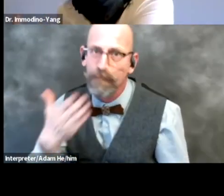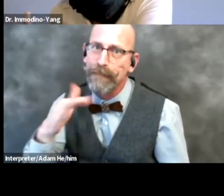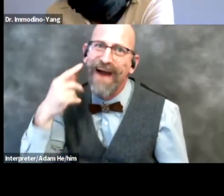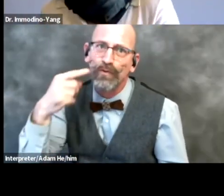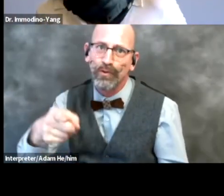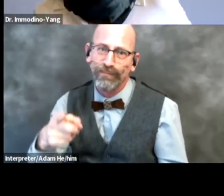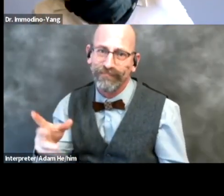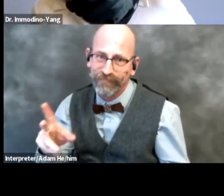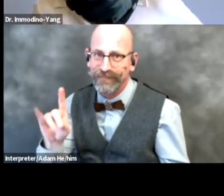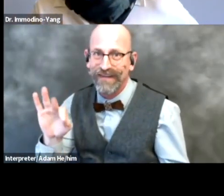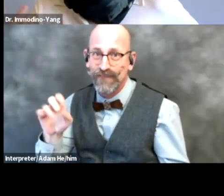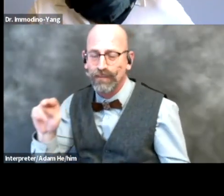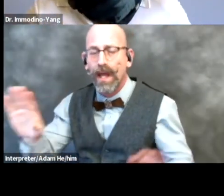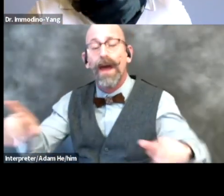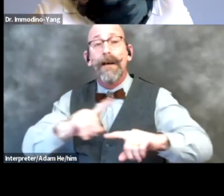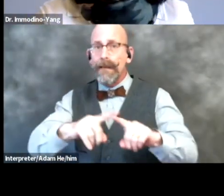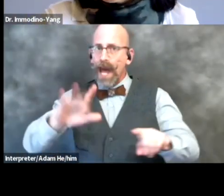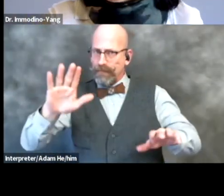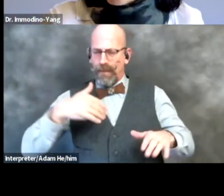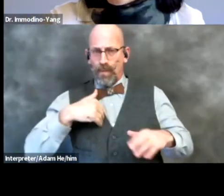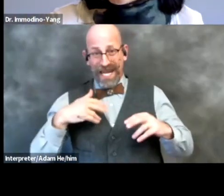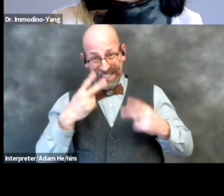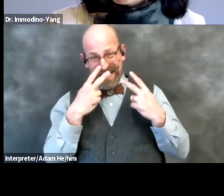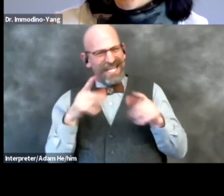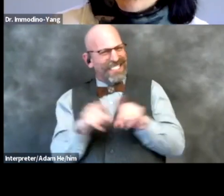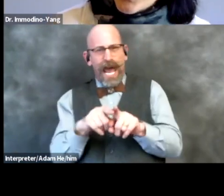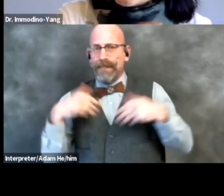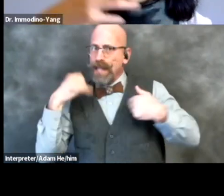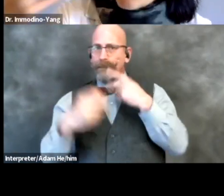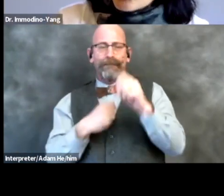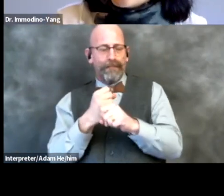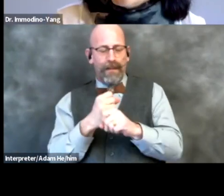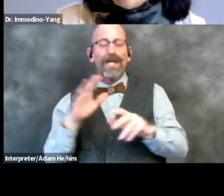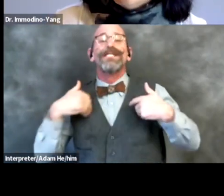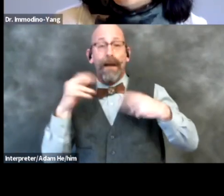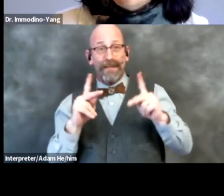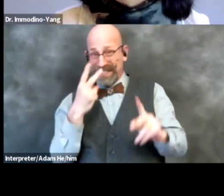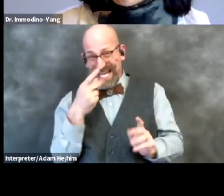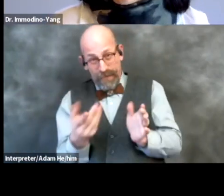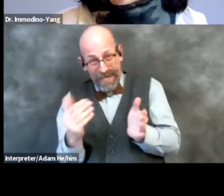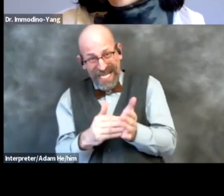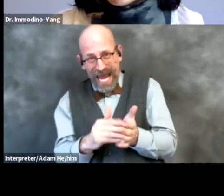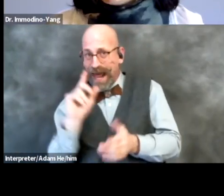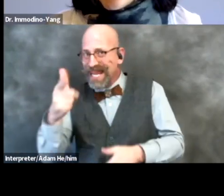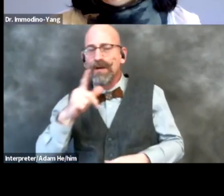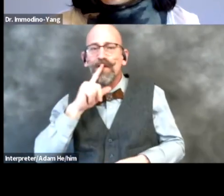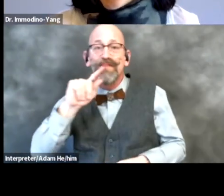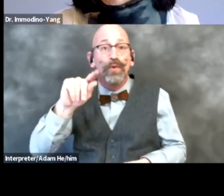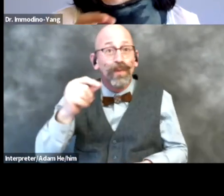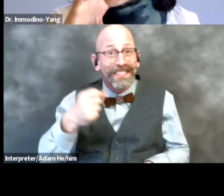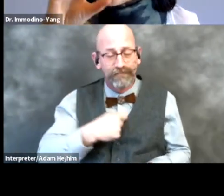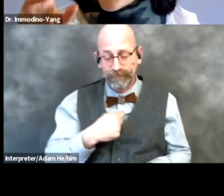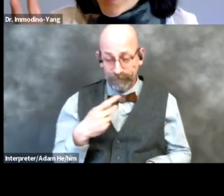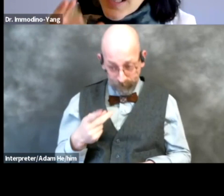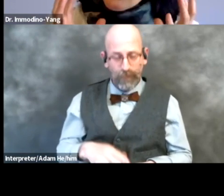when we follow up with these young people in their early 20s, when they're really emerging adults, what we find is